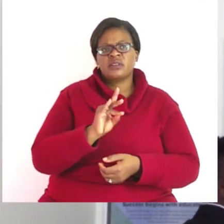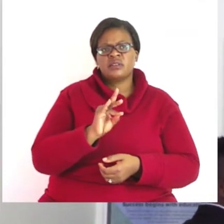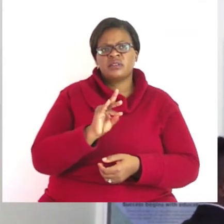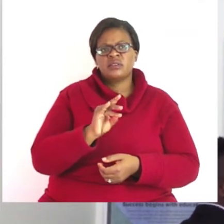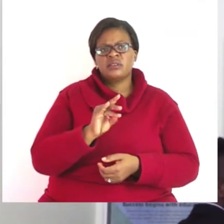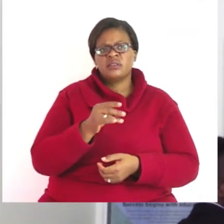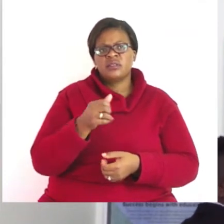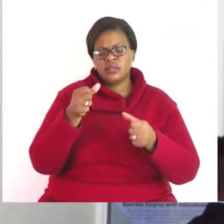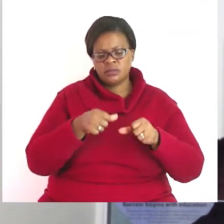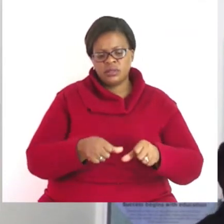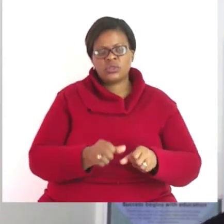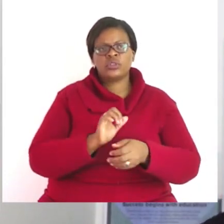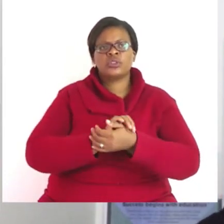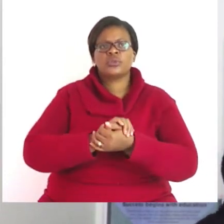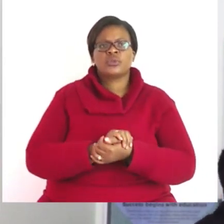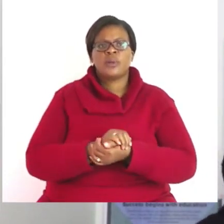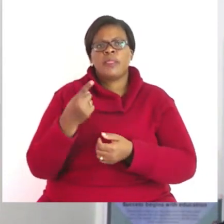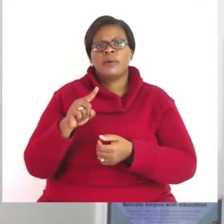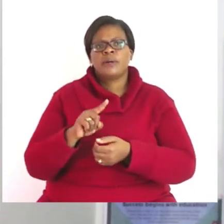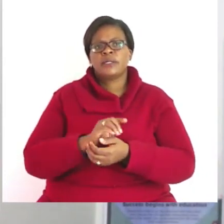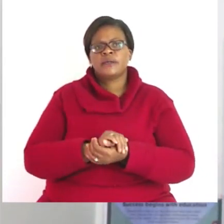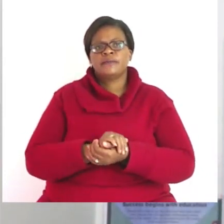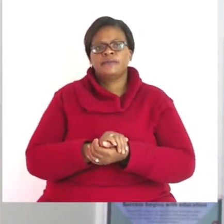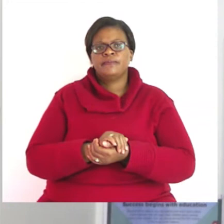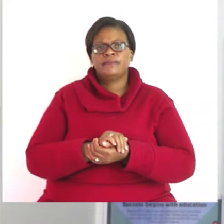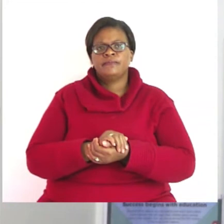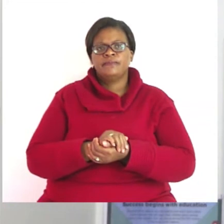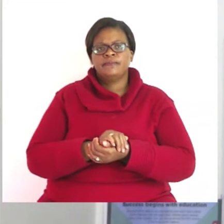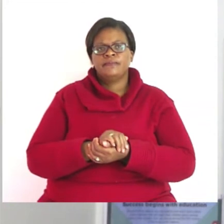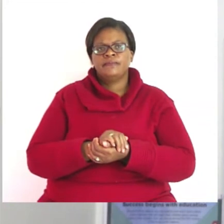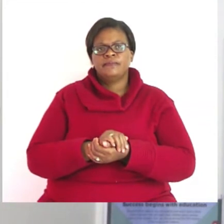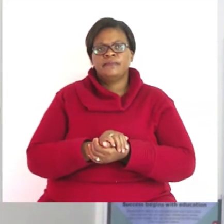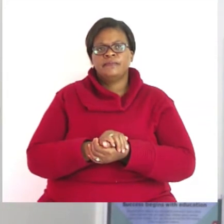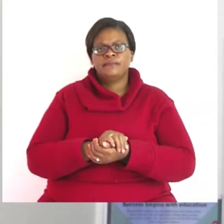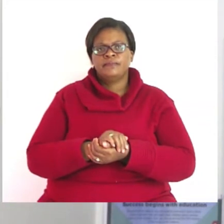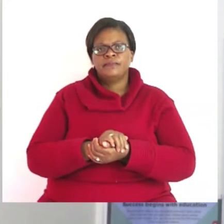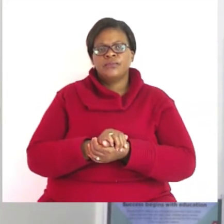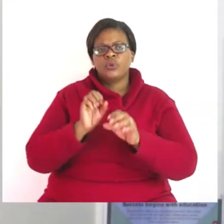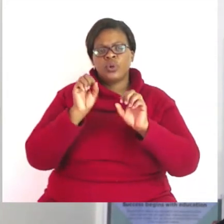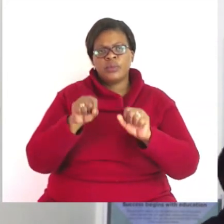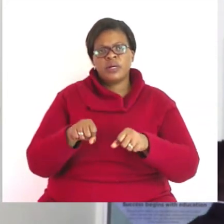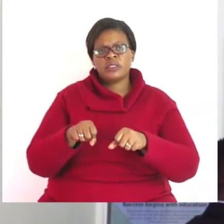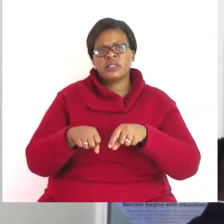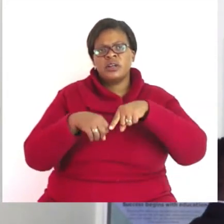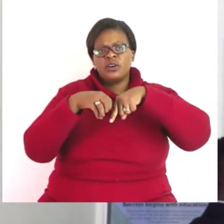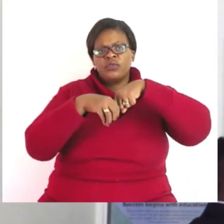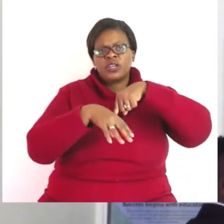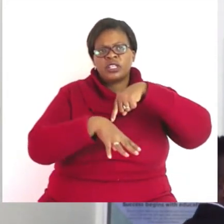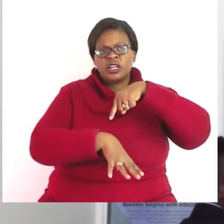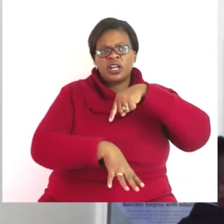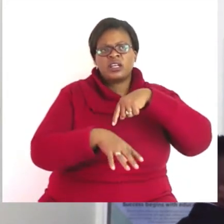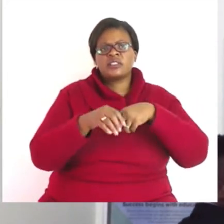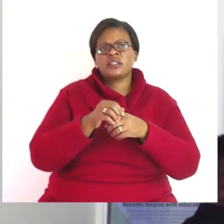and it goes. But when it comes to factorizing, we are